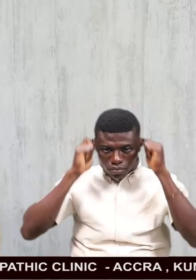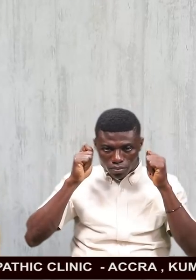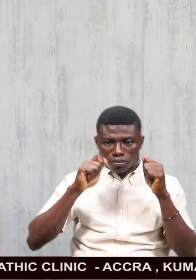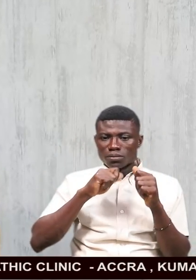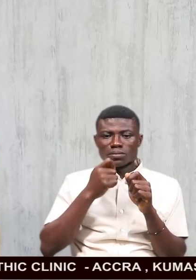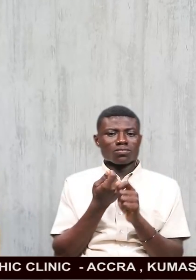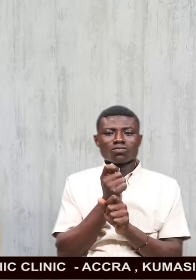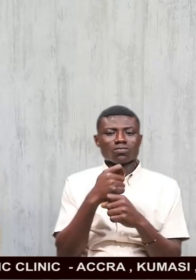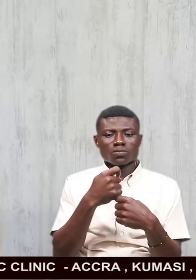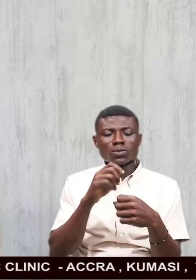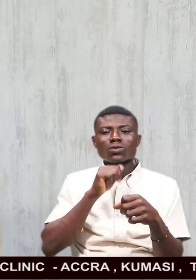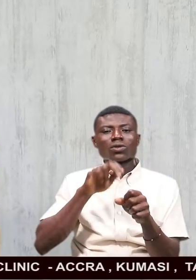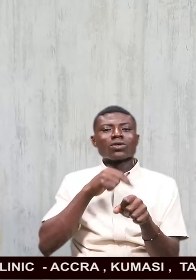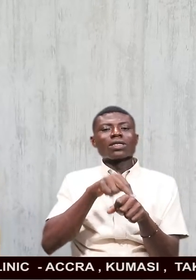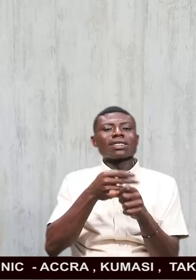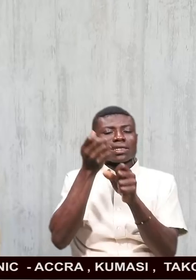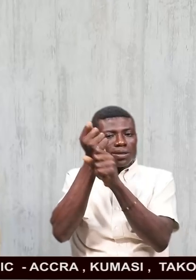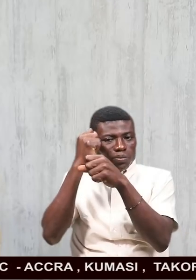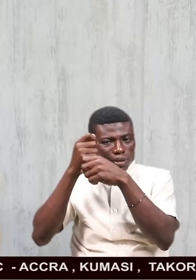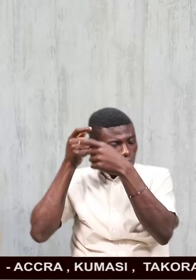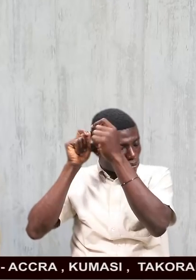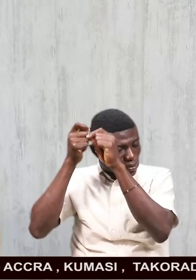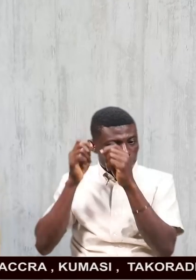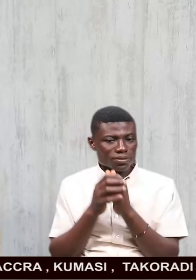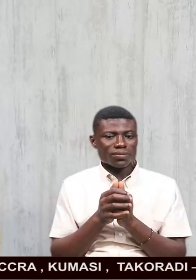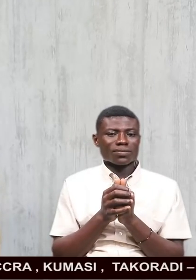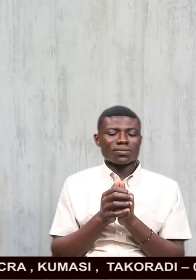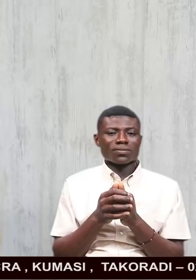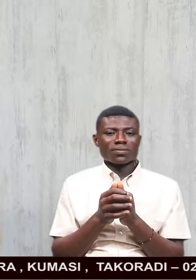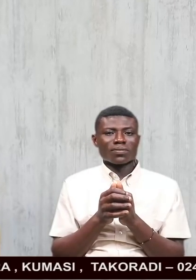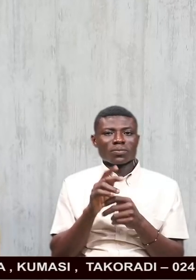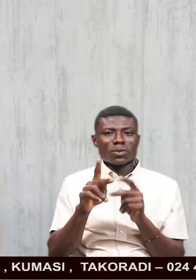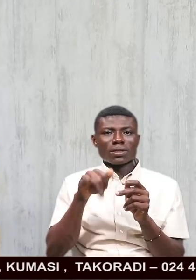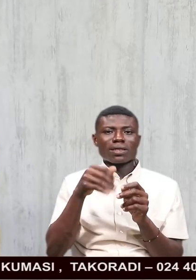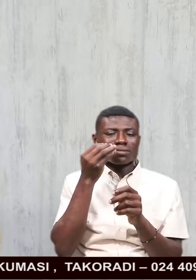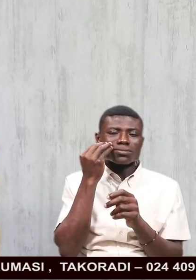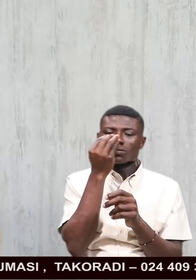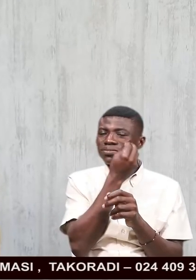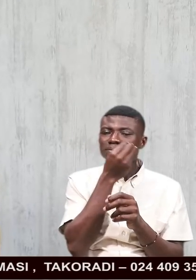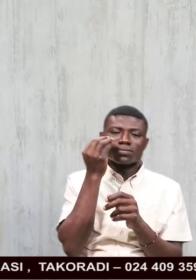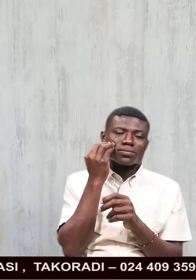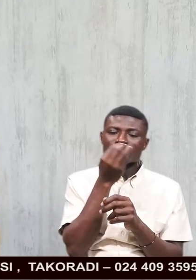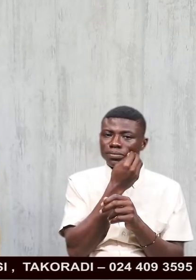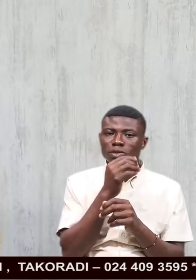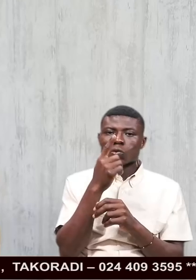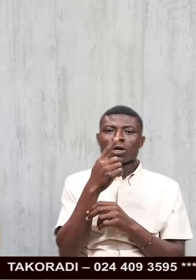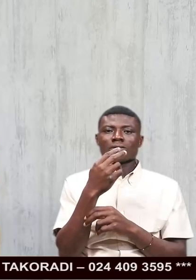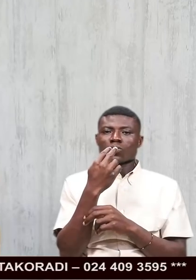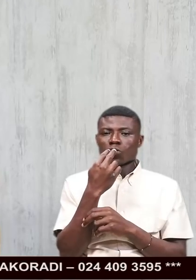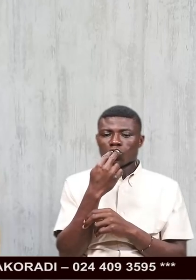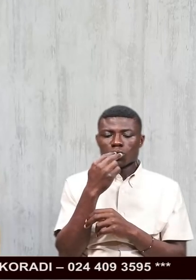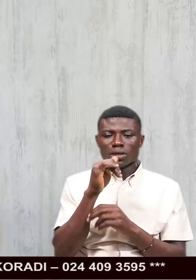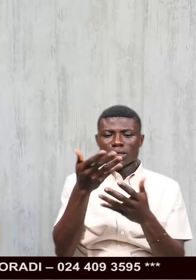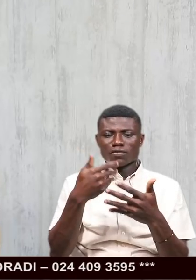twist enye natural twist the chabebri Tim's touch e chimenim one yogo e